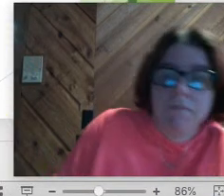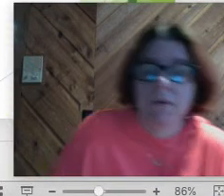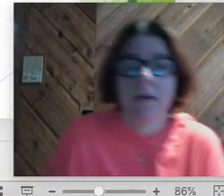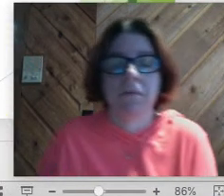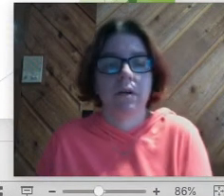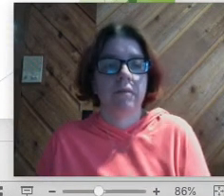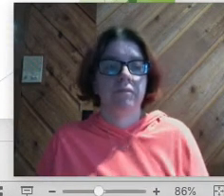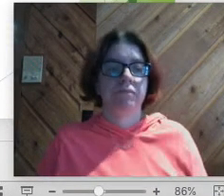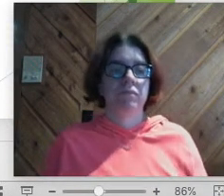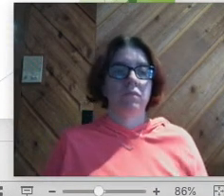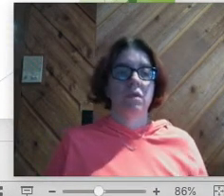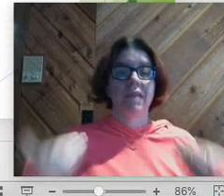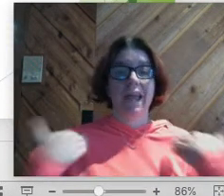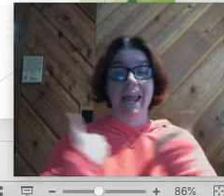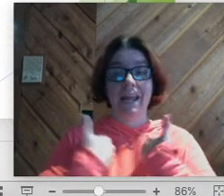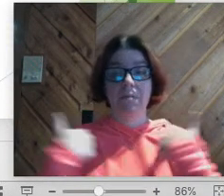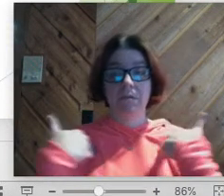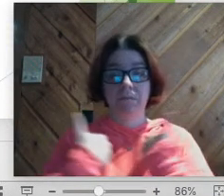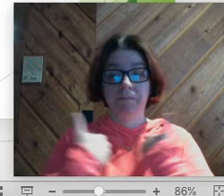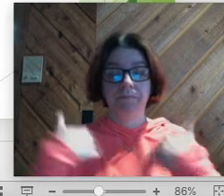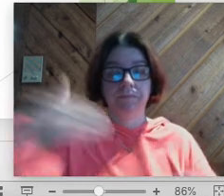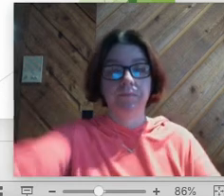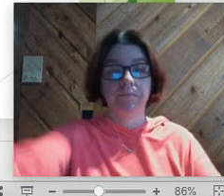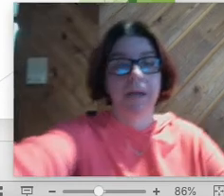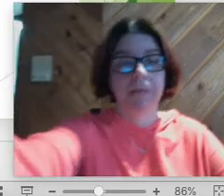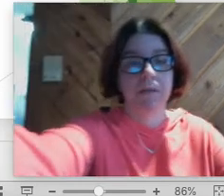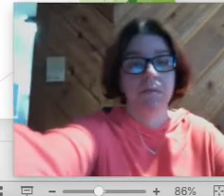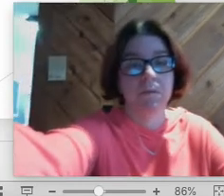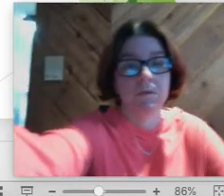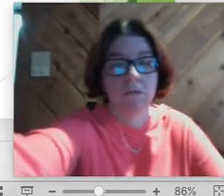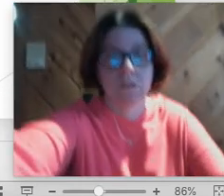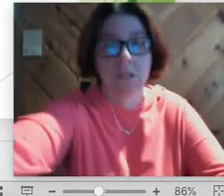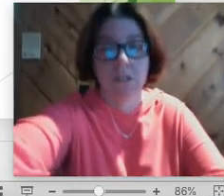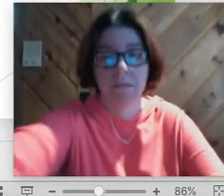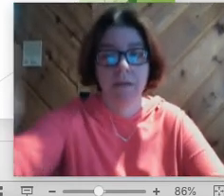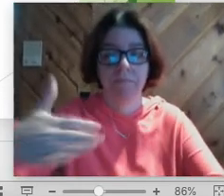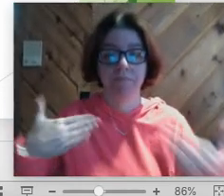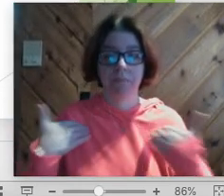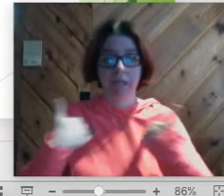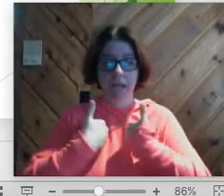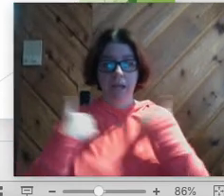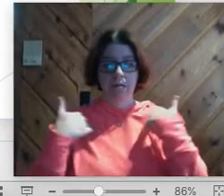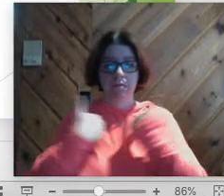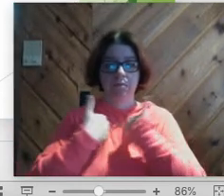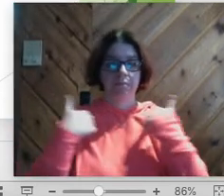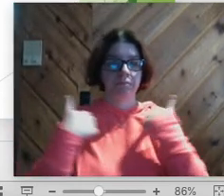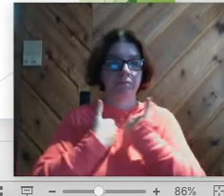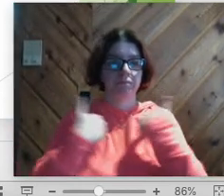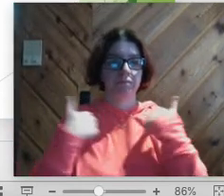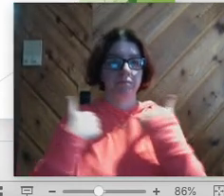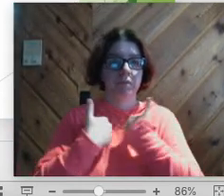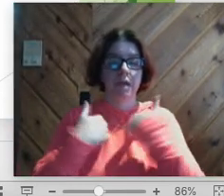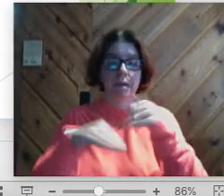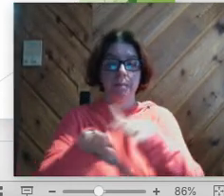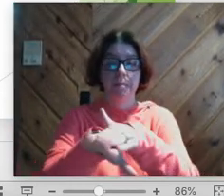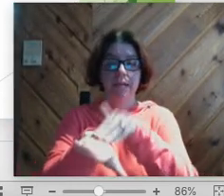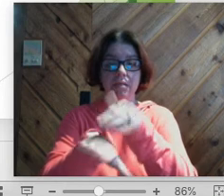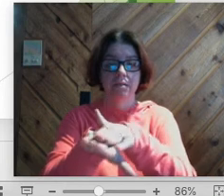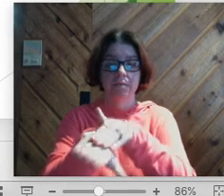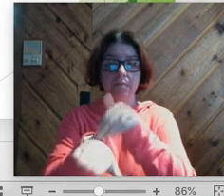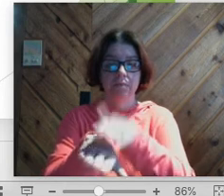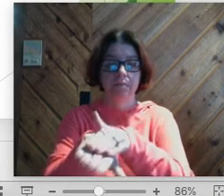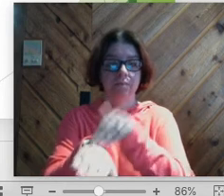Animal pet vocabulary. Yep. Animal. Back my computer up so you can see me. Animal.